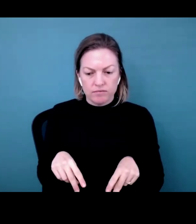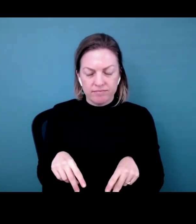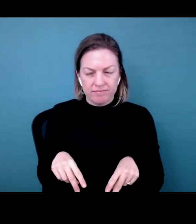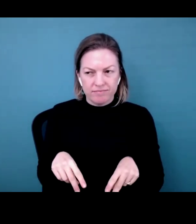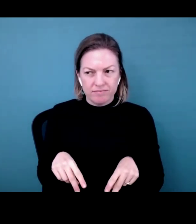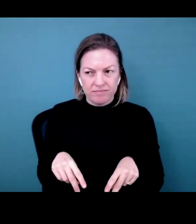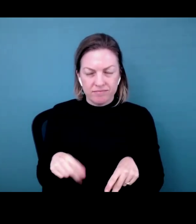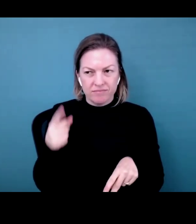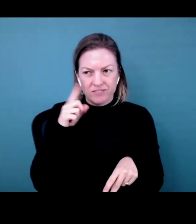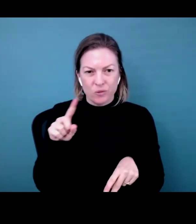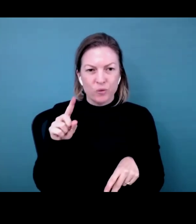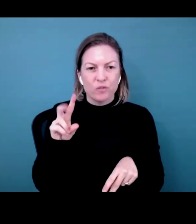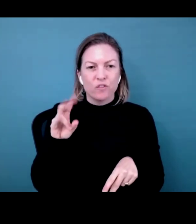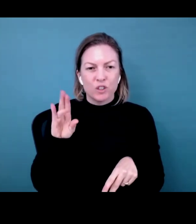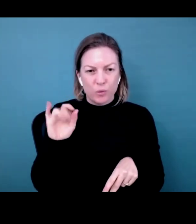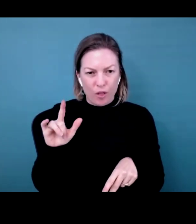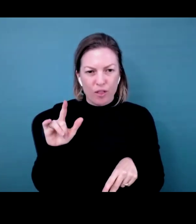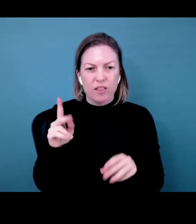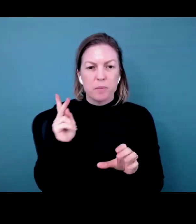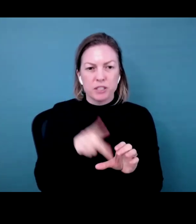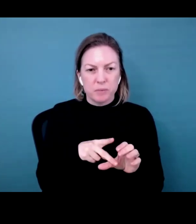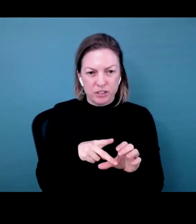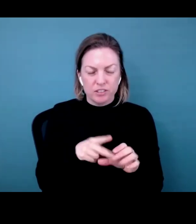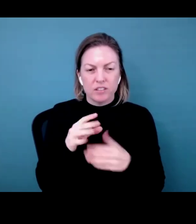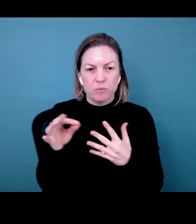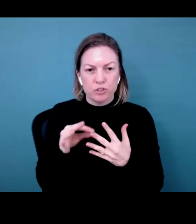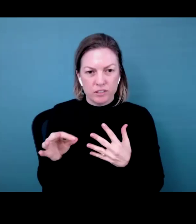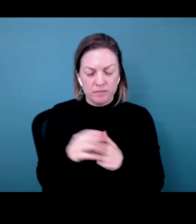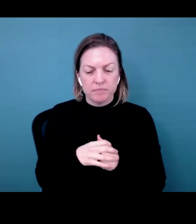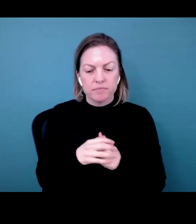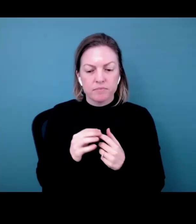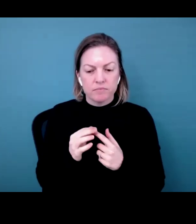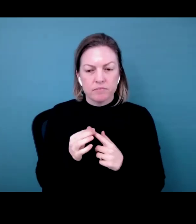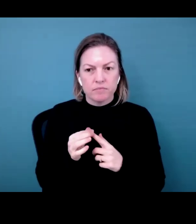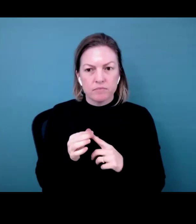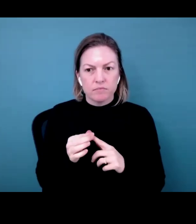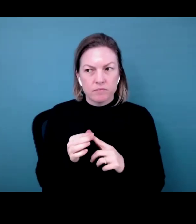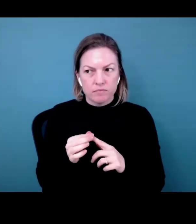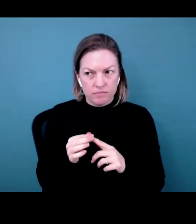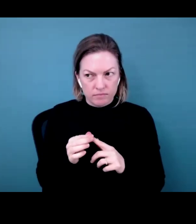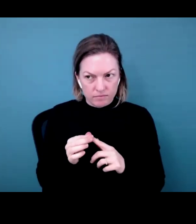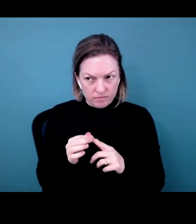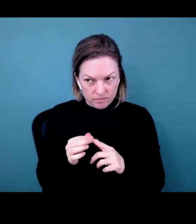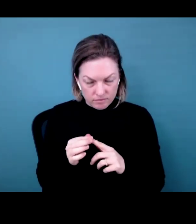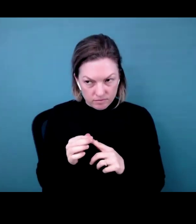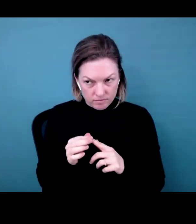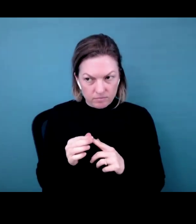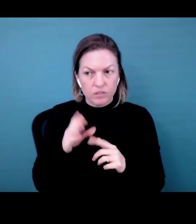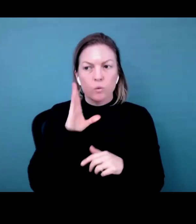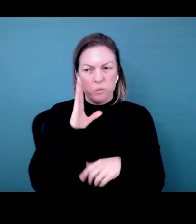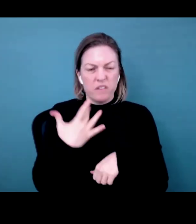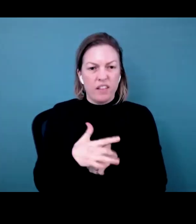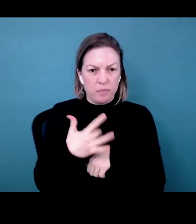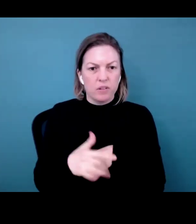the virtual participation option, we will be available to